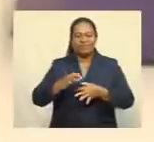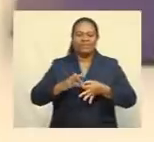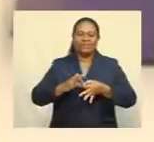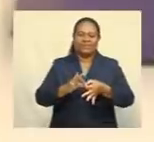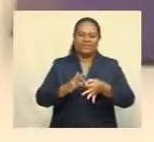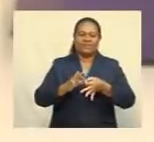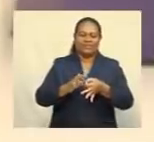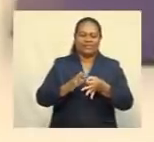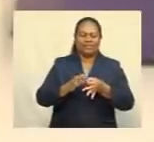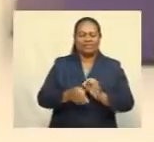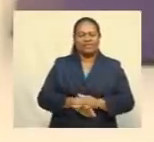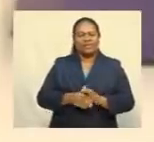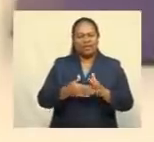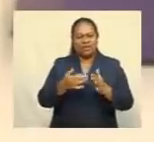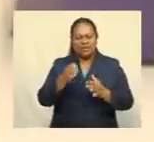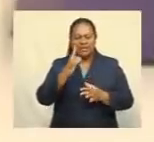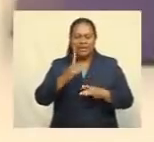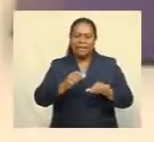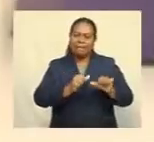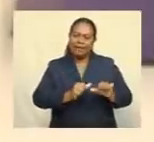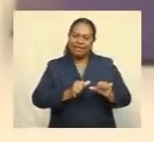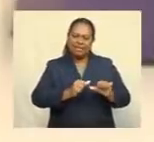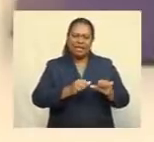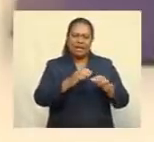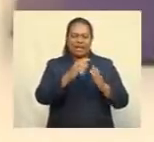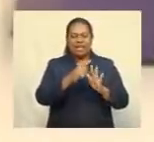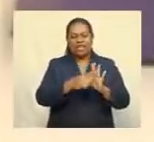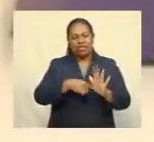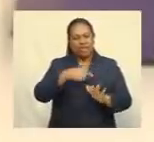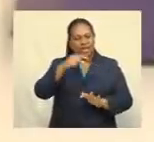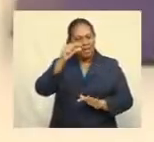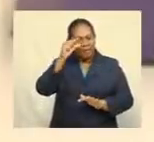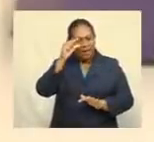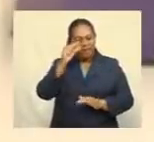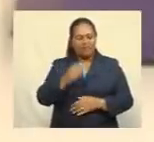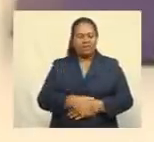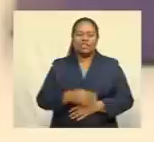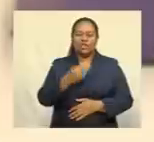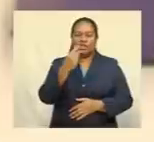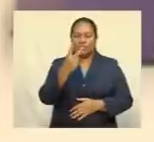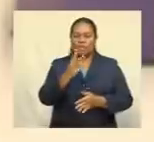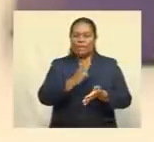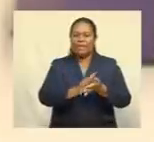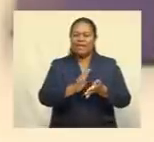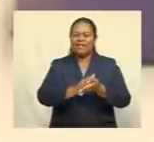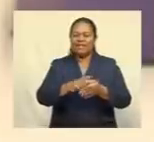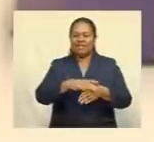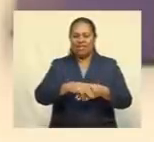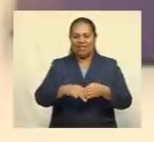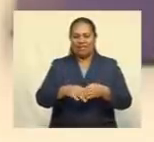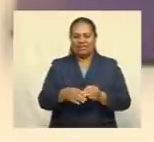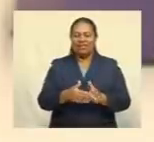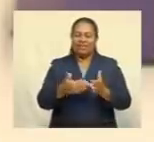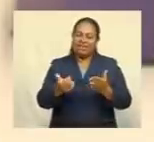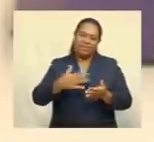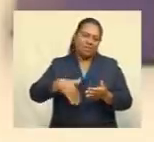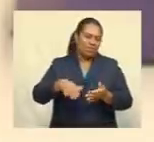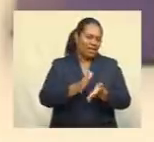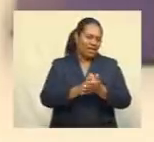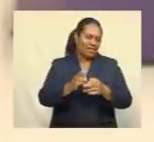to controversy over President Biden's $2 trillion infrastructure bill. That's all for now from HFC